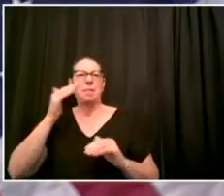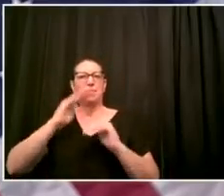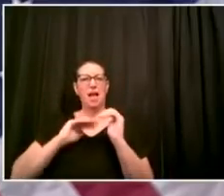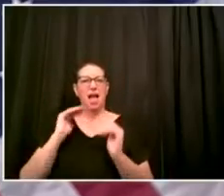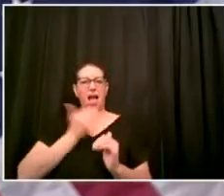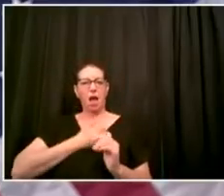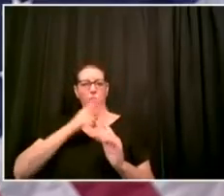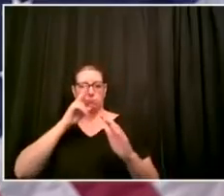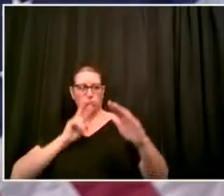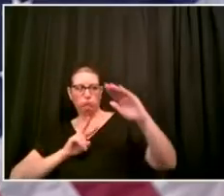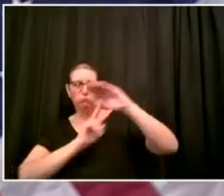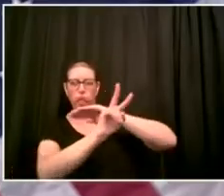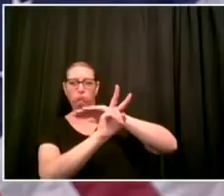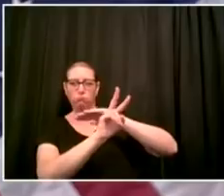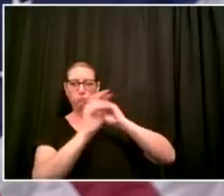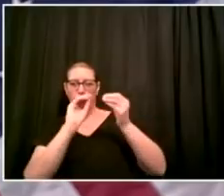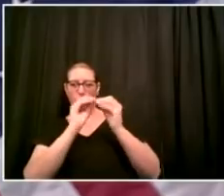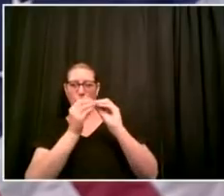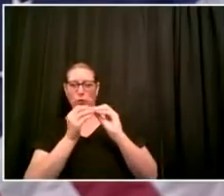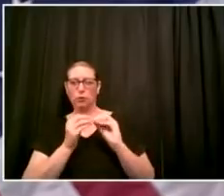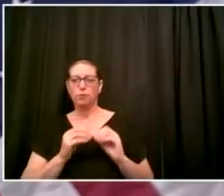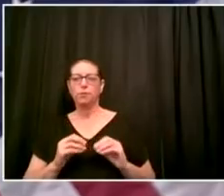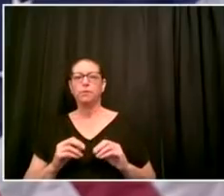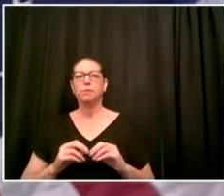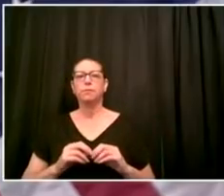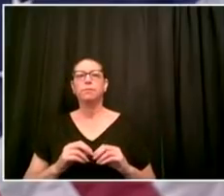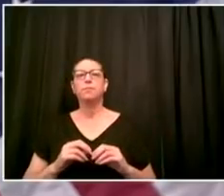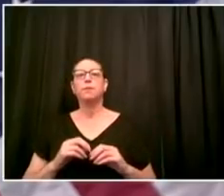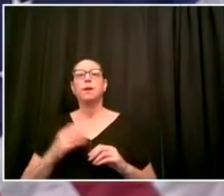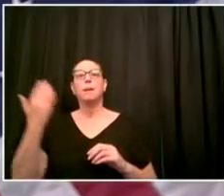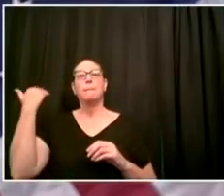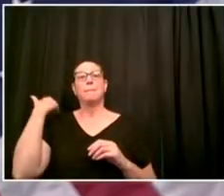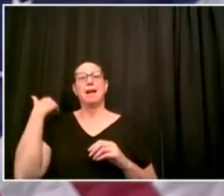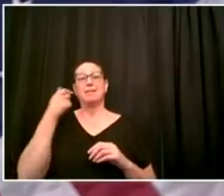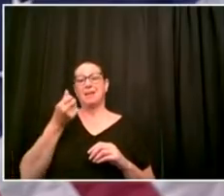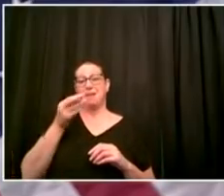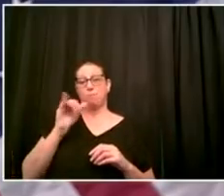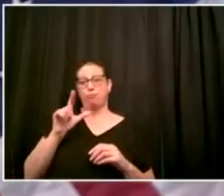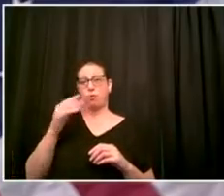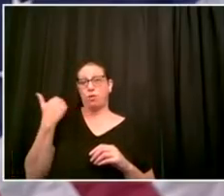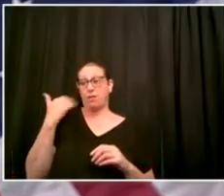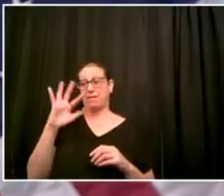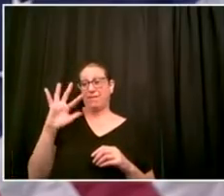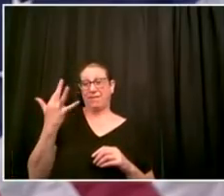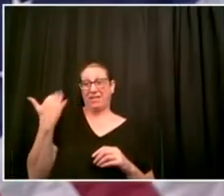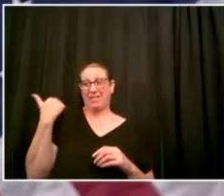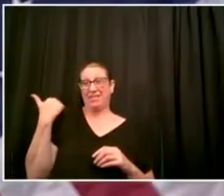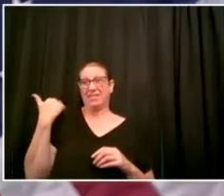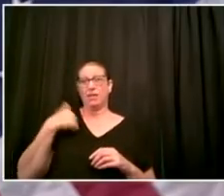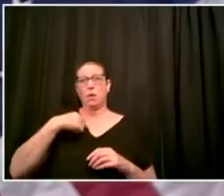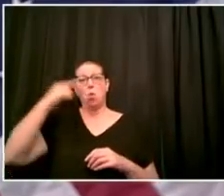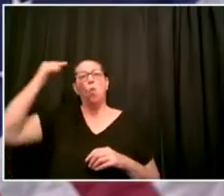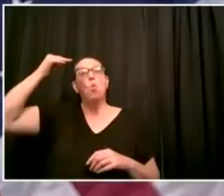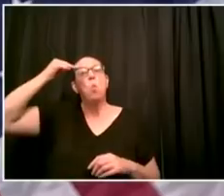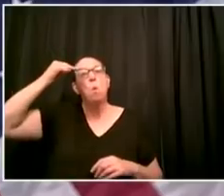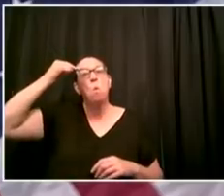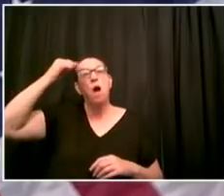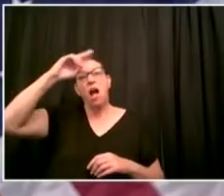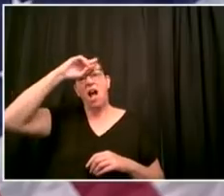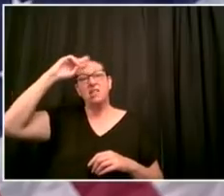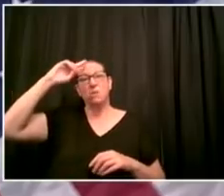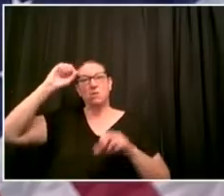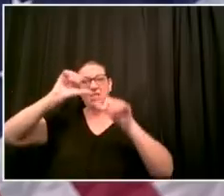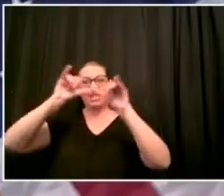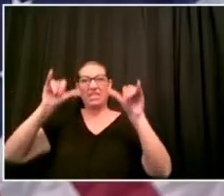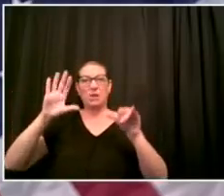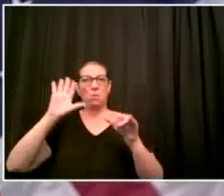5th, we literally thought our hospital system was on the verge of being overwhelmed. That was